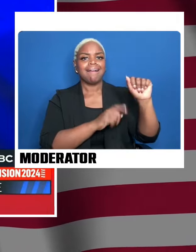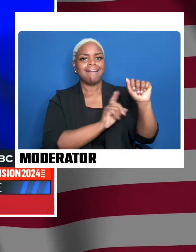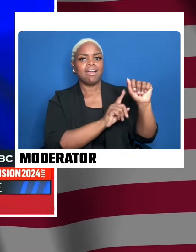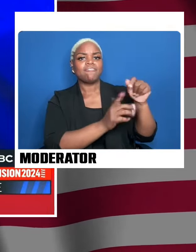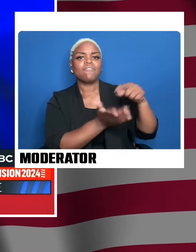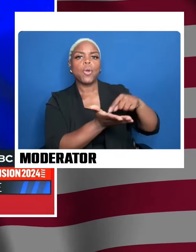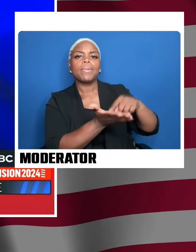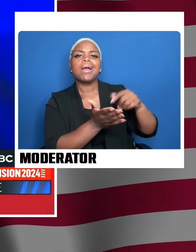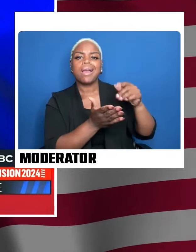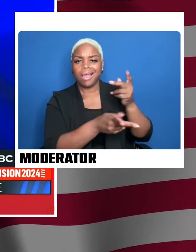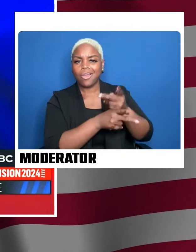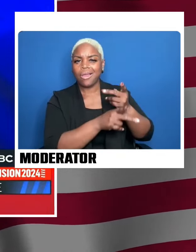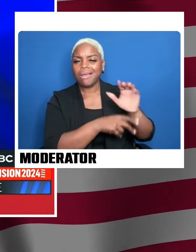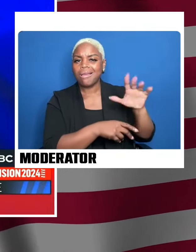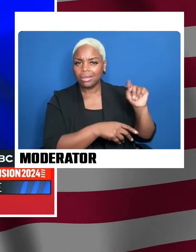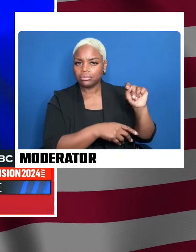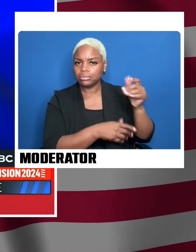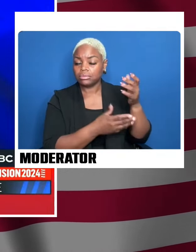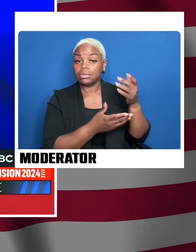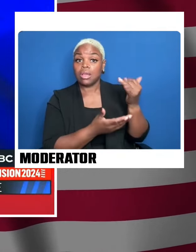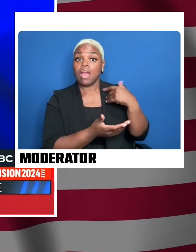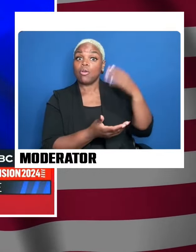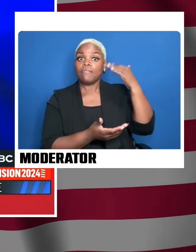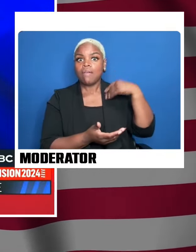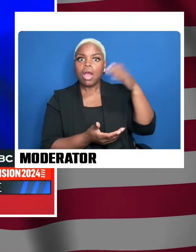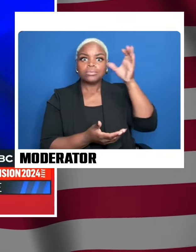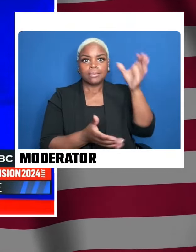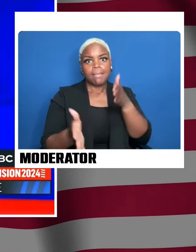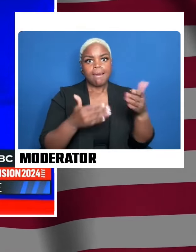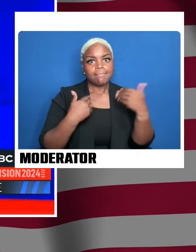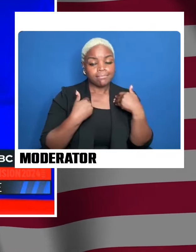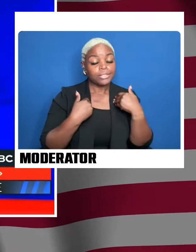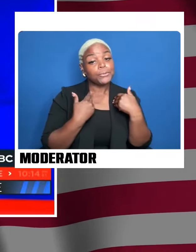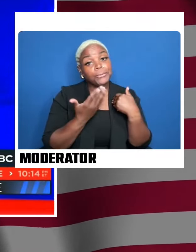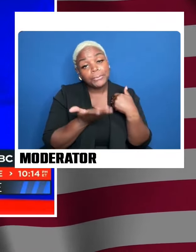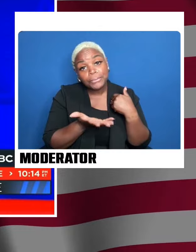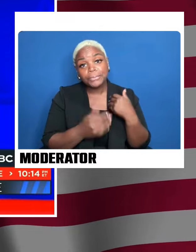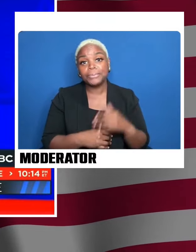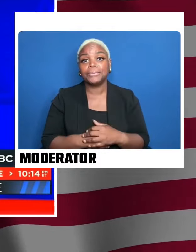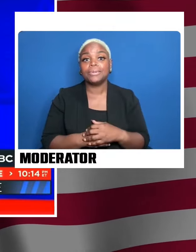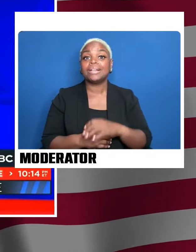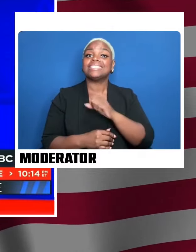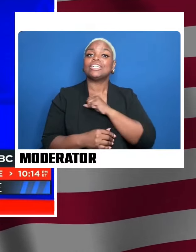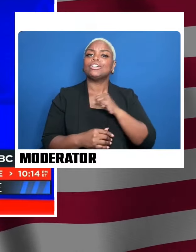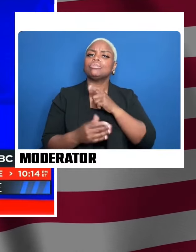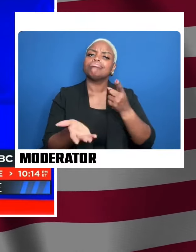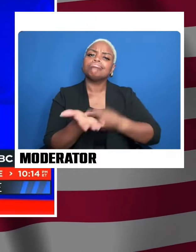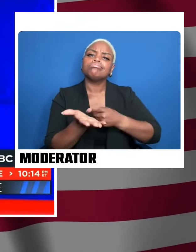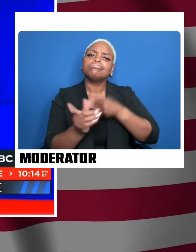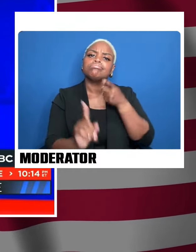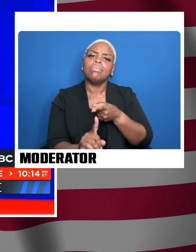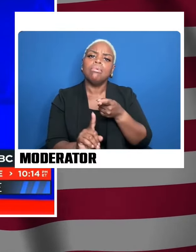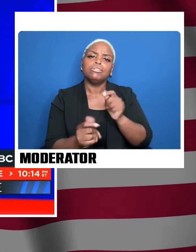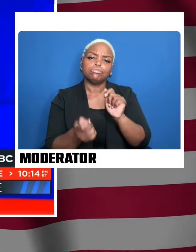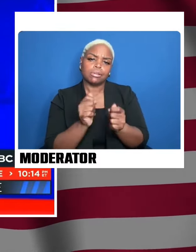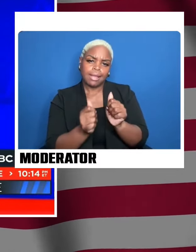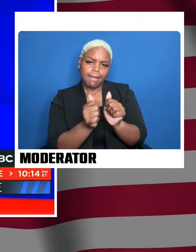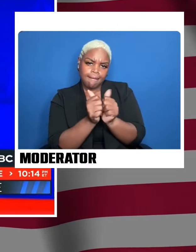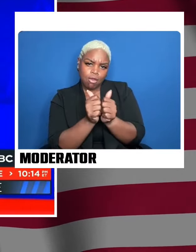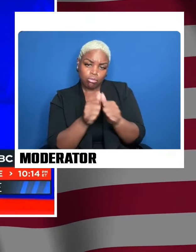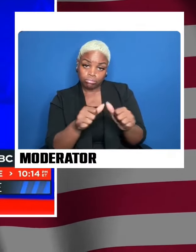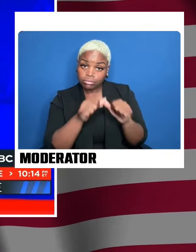Since then, Senator, you've talked about changing how chronically ill Americans get health insurance. Can you explain how that would work? And